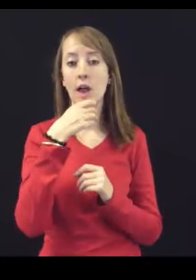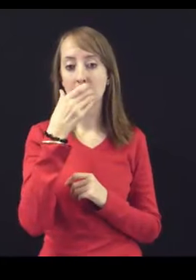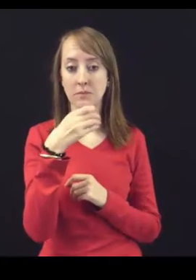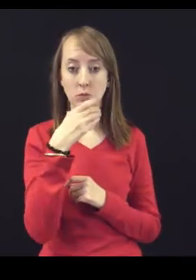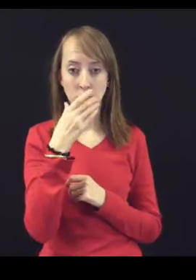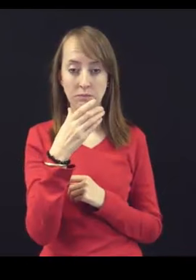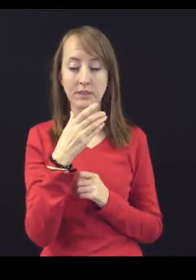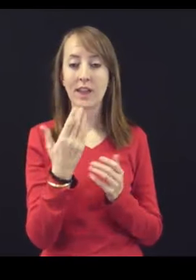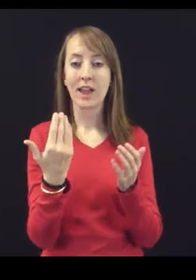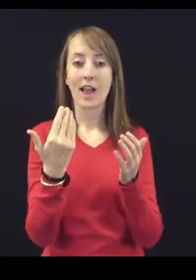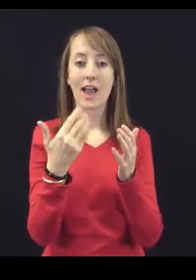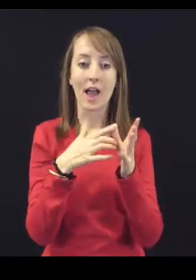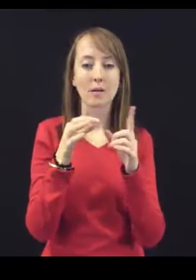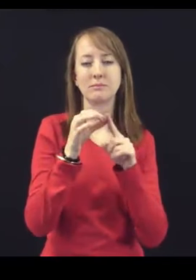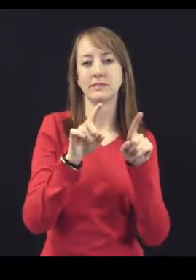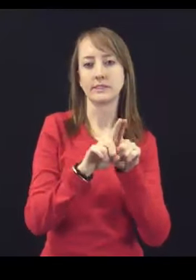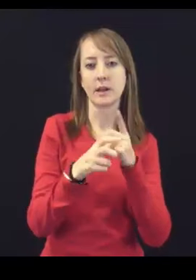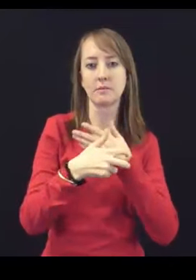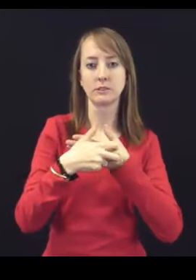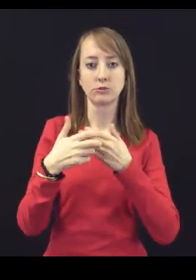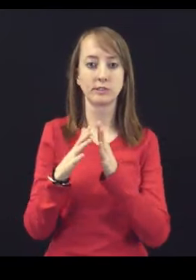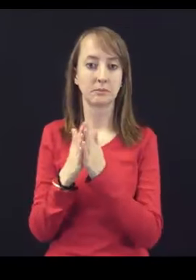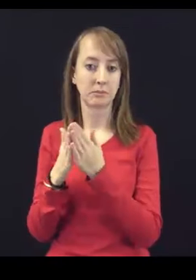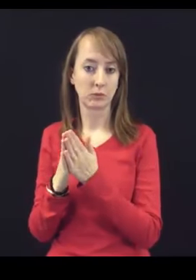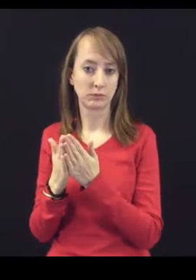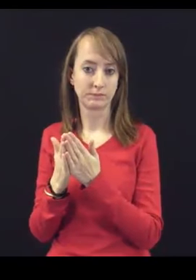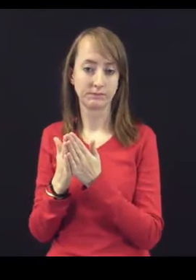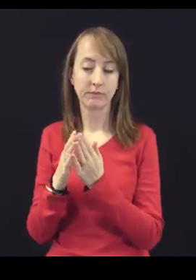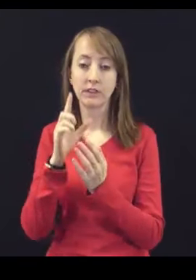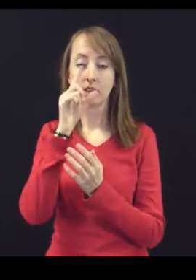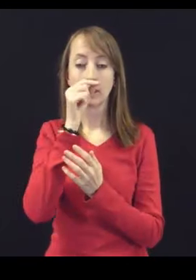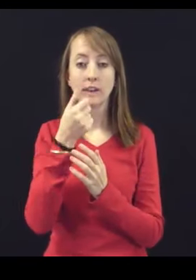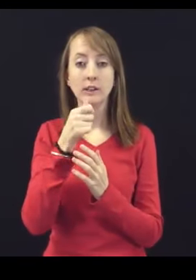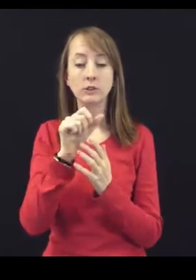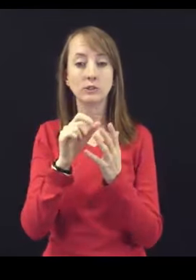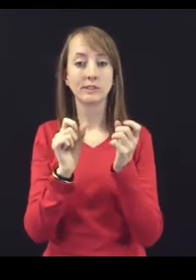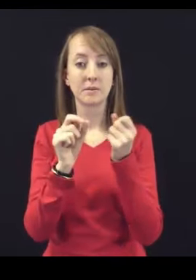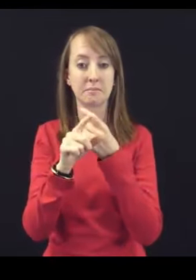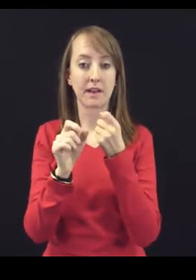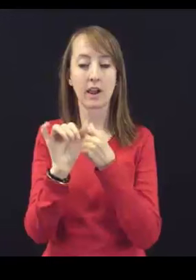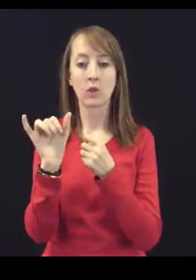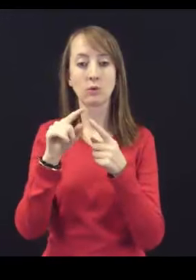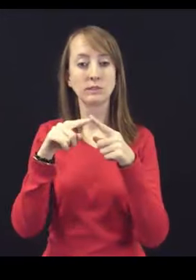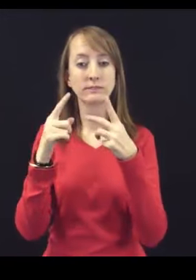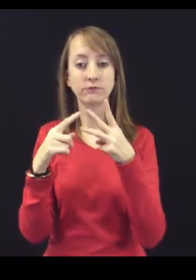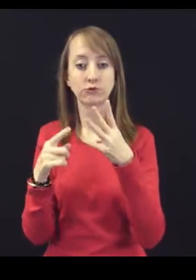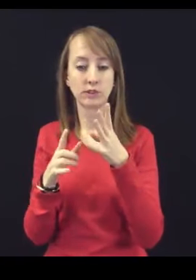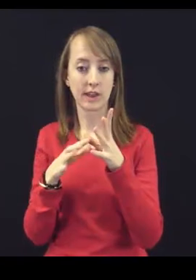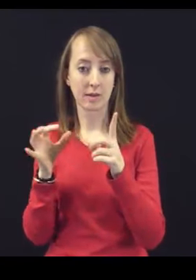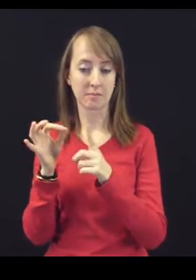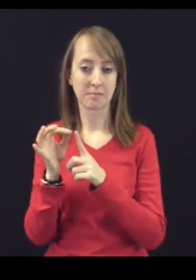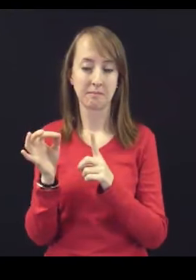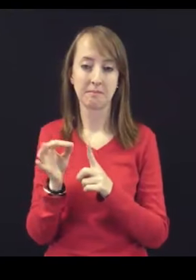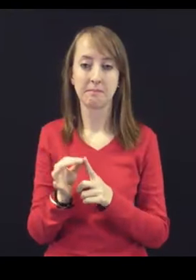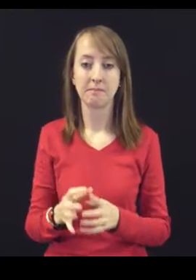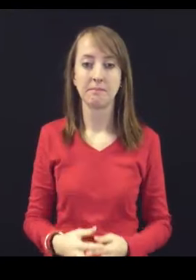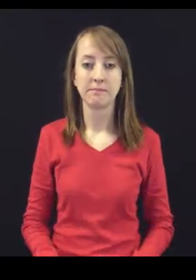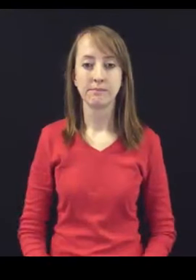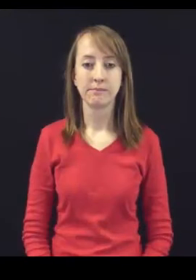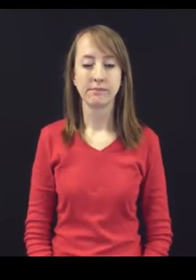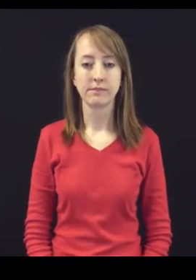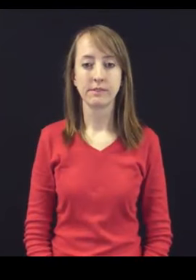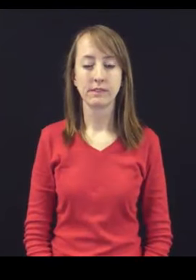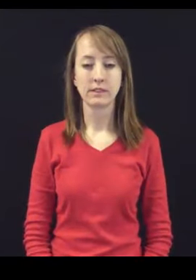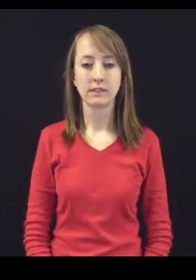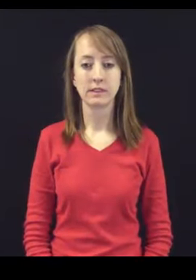The Contacts app is Apple's built-in app for managing all your contacts for use in the Mail app and many other third-party apps that you download.